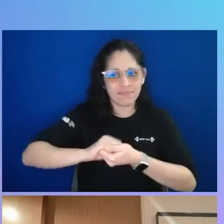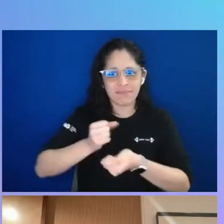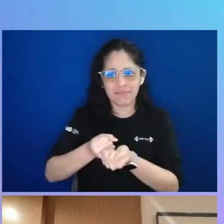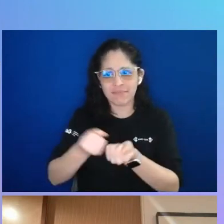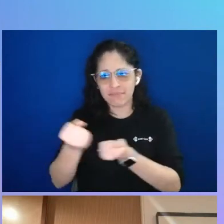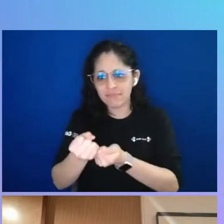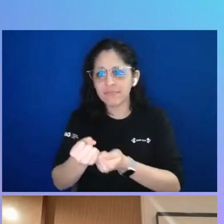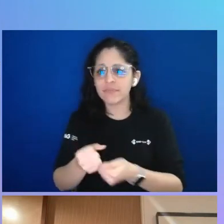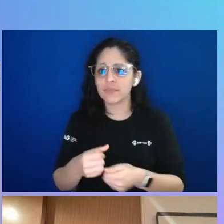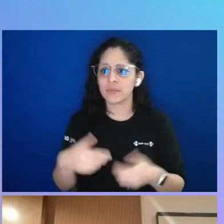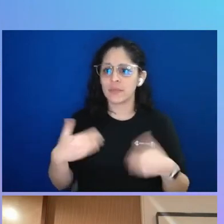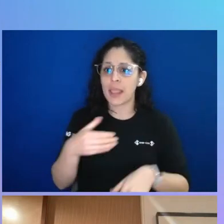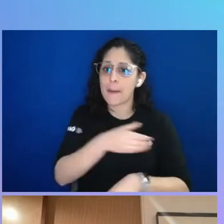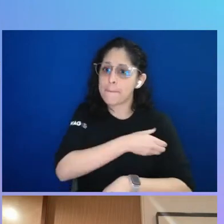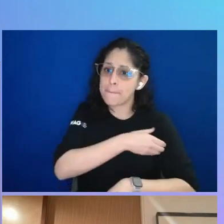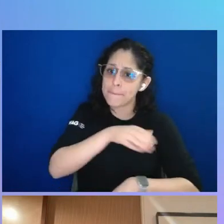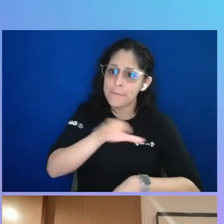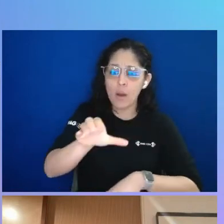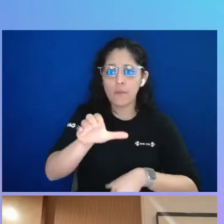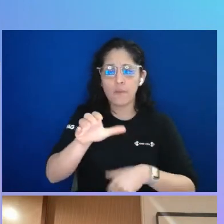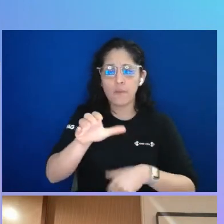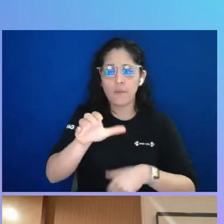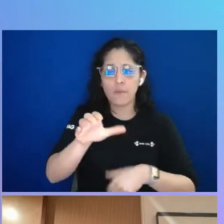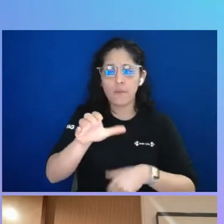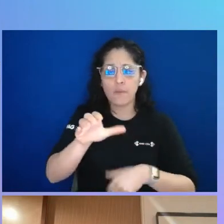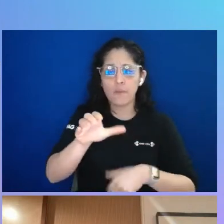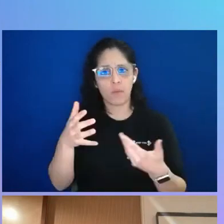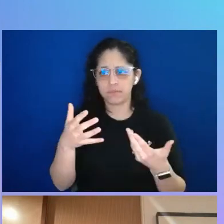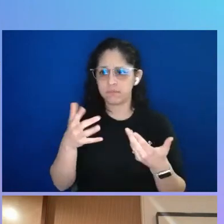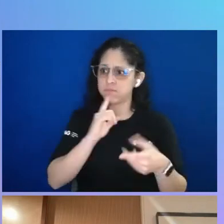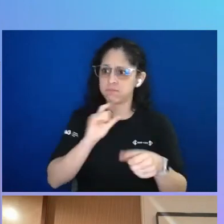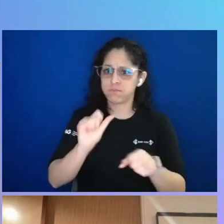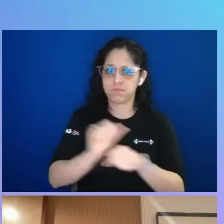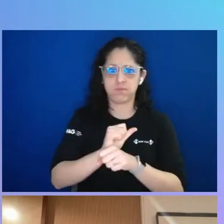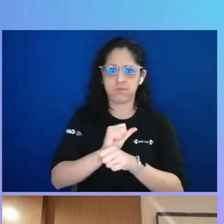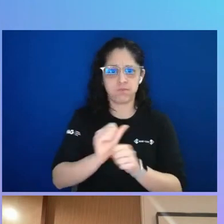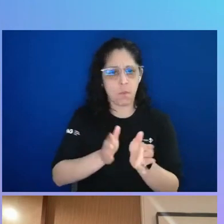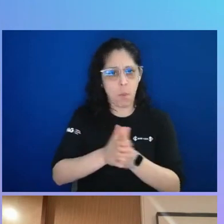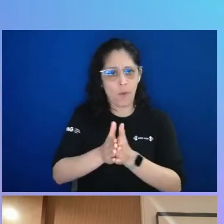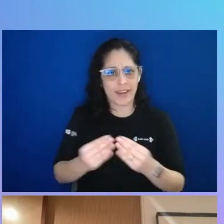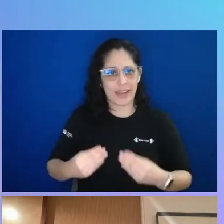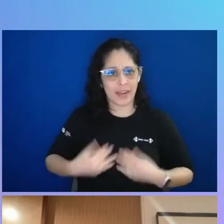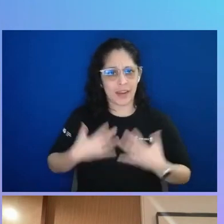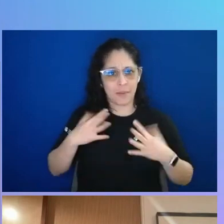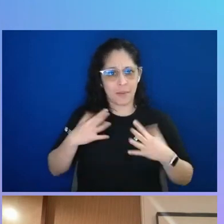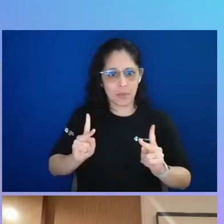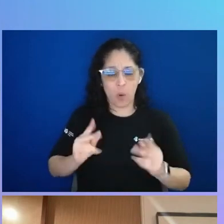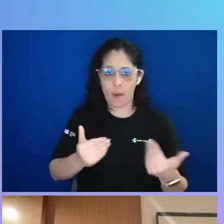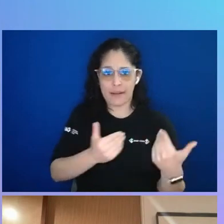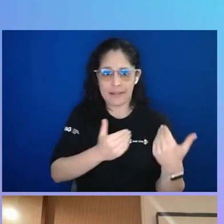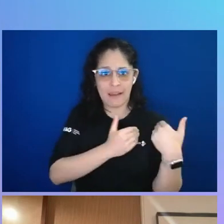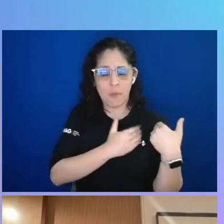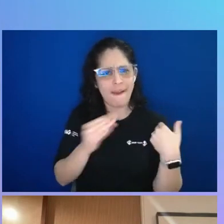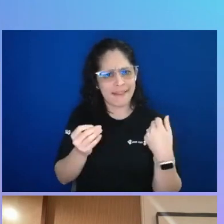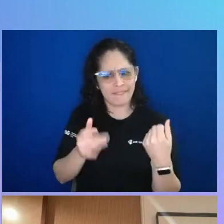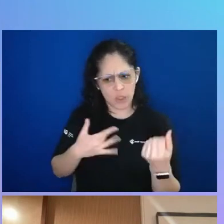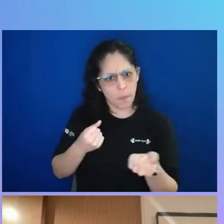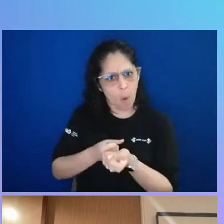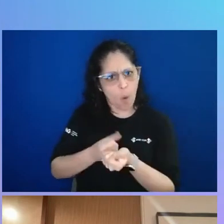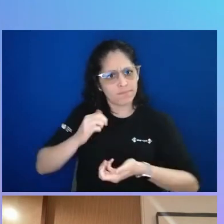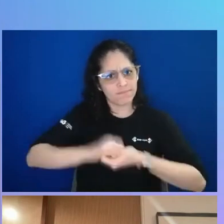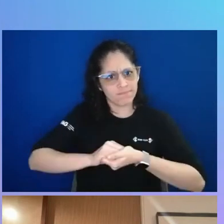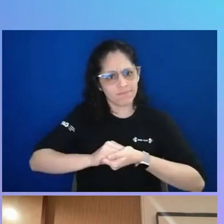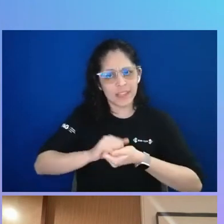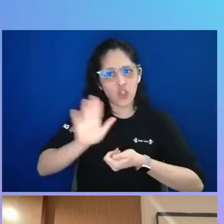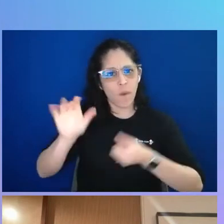force that can help members stay motivated, accountable, and supported on their fitness journey. And there's a place for everyone